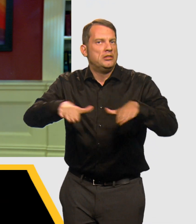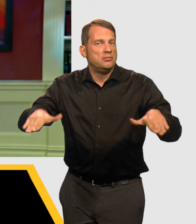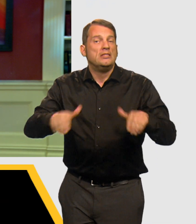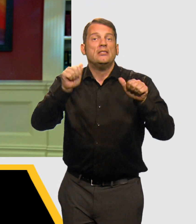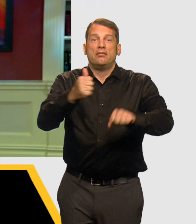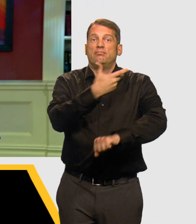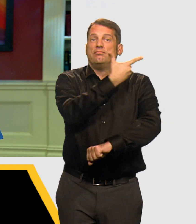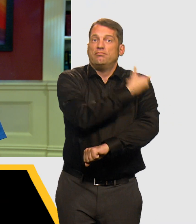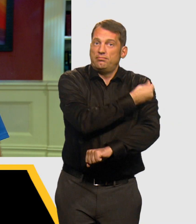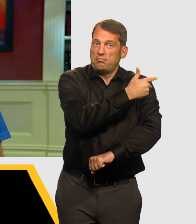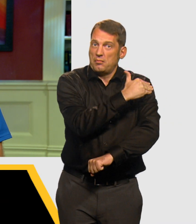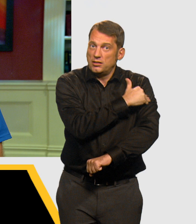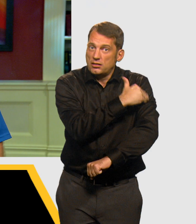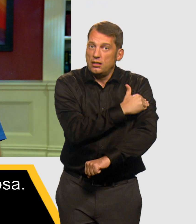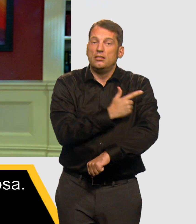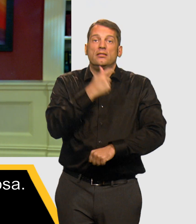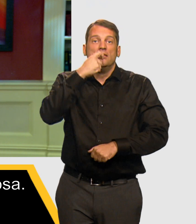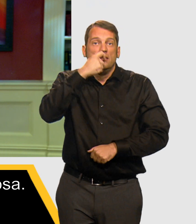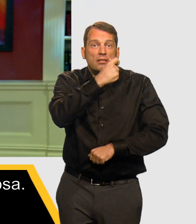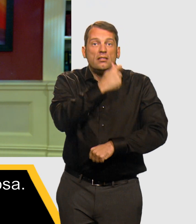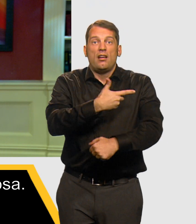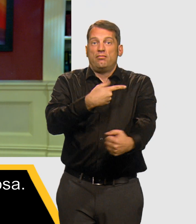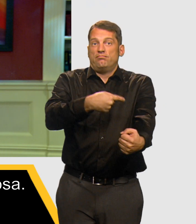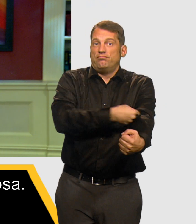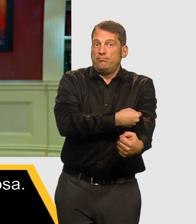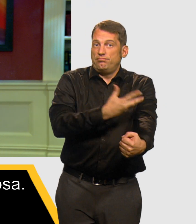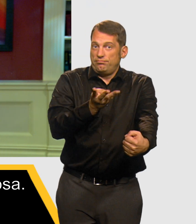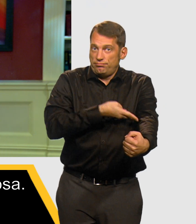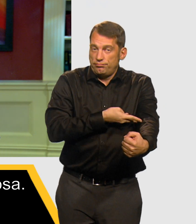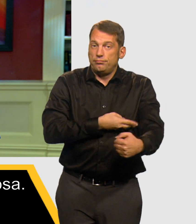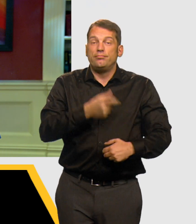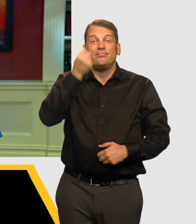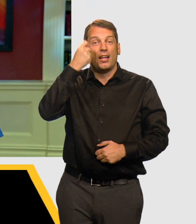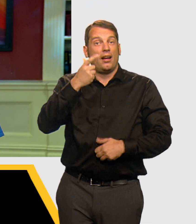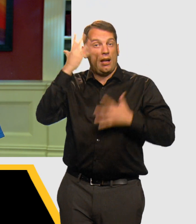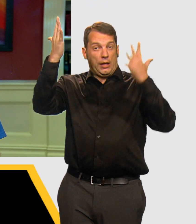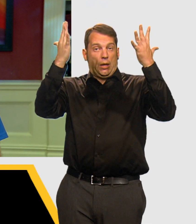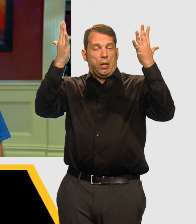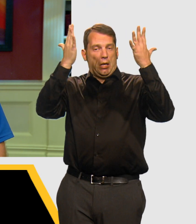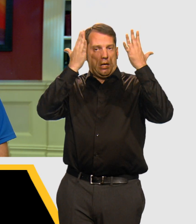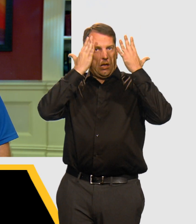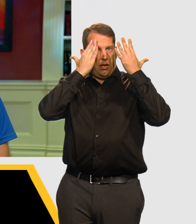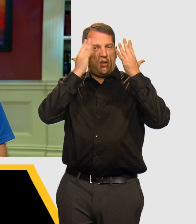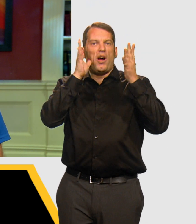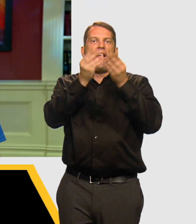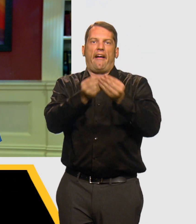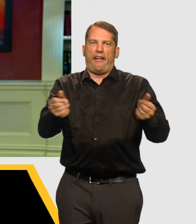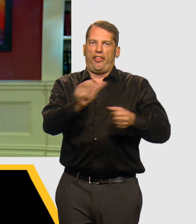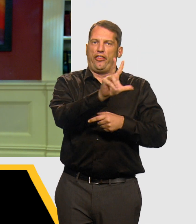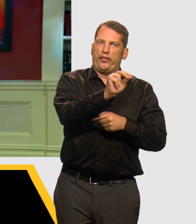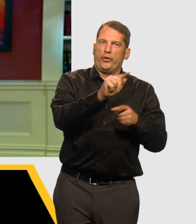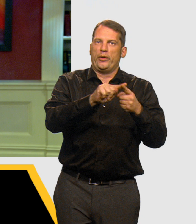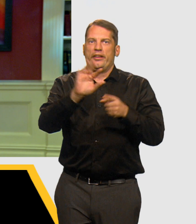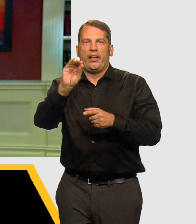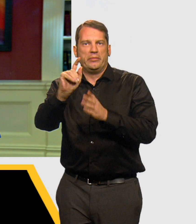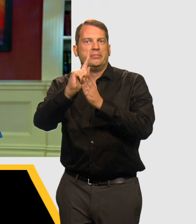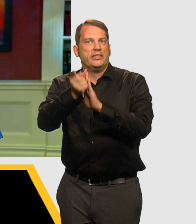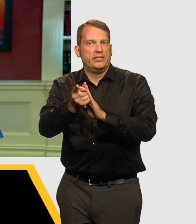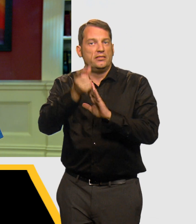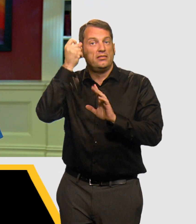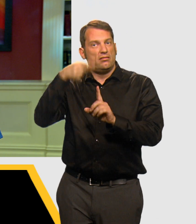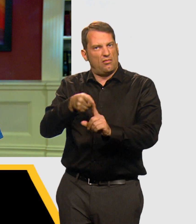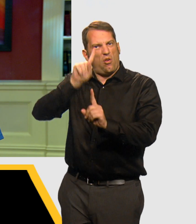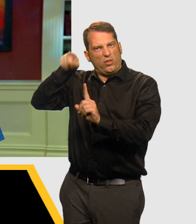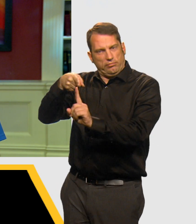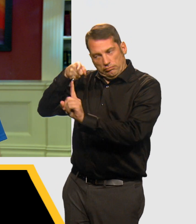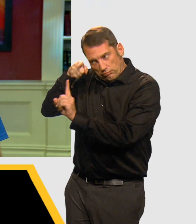as an intramuscular, intranasal, or intravenous medication. The effects wear off in 30 to 90 minutes. Naloxone